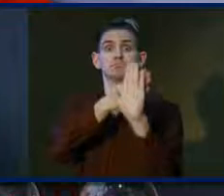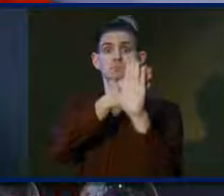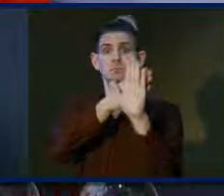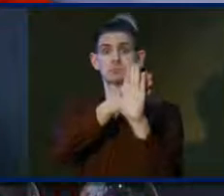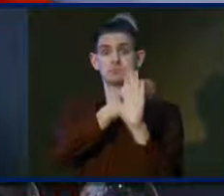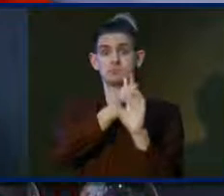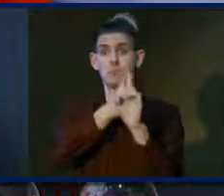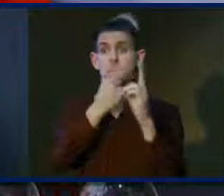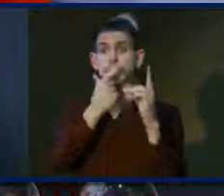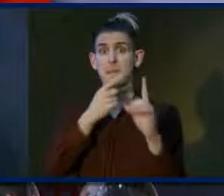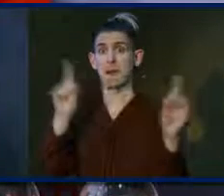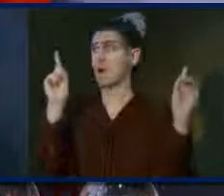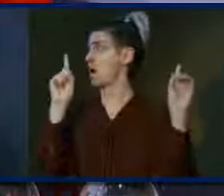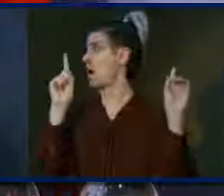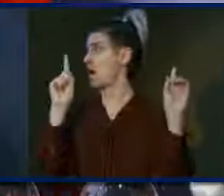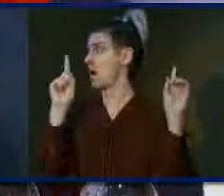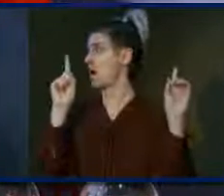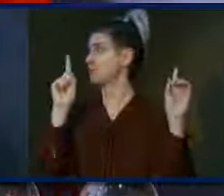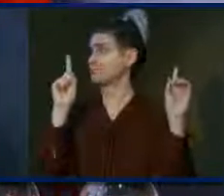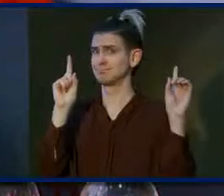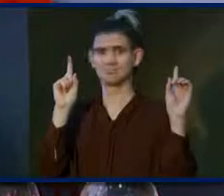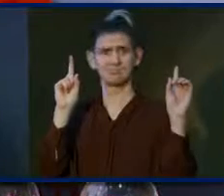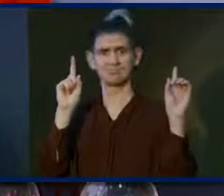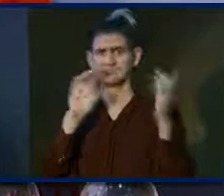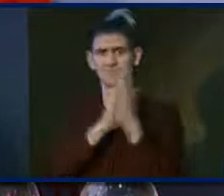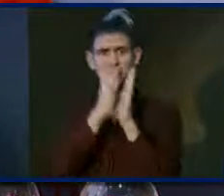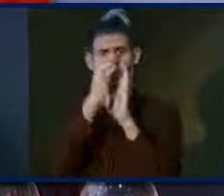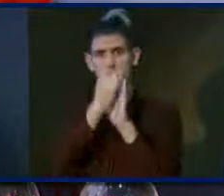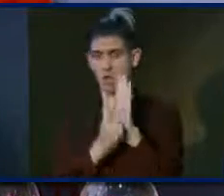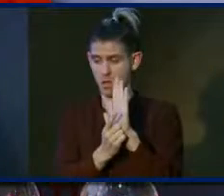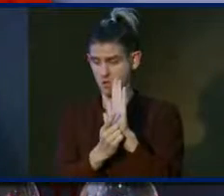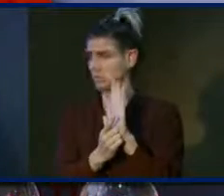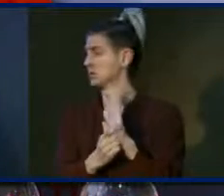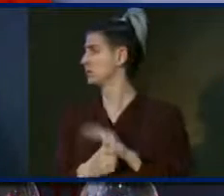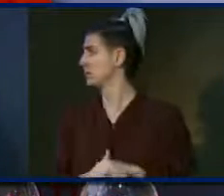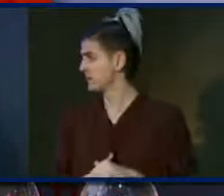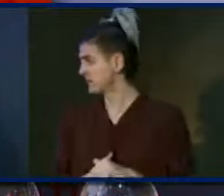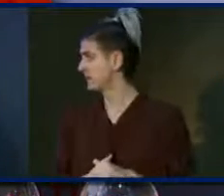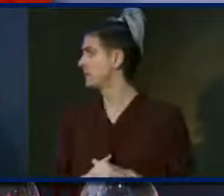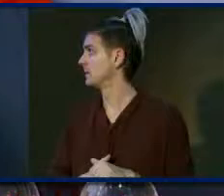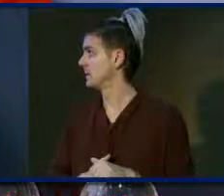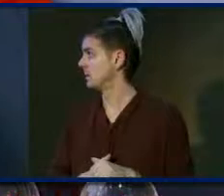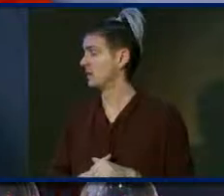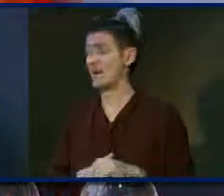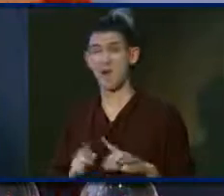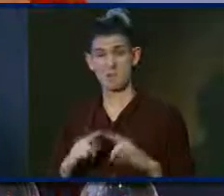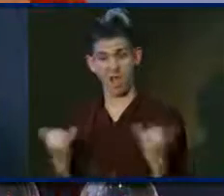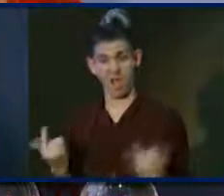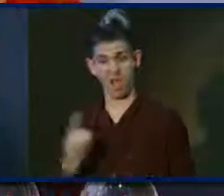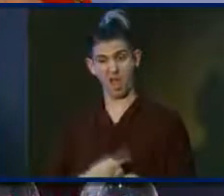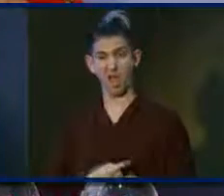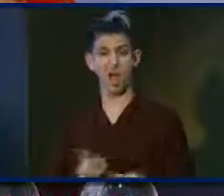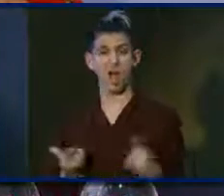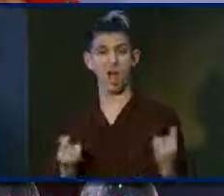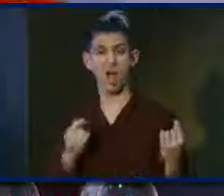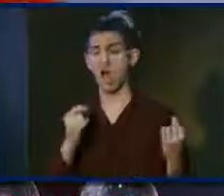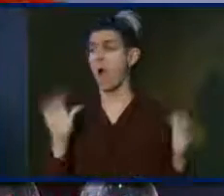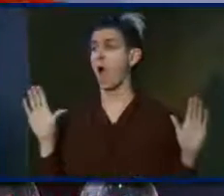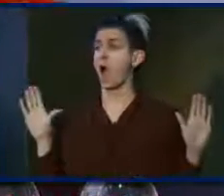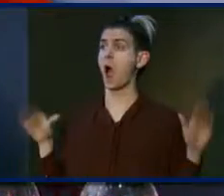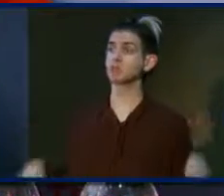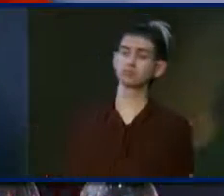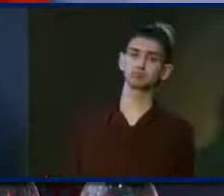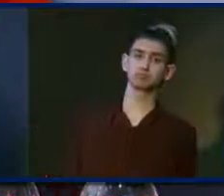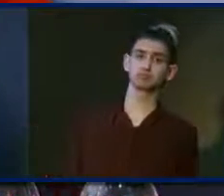sliding back. And again, I really do feel it has been that complacency that took place in a period of time